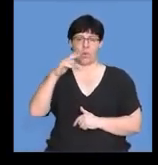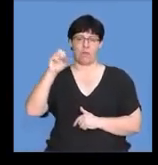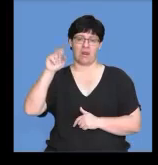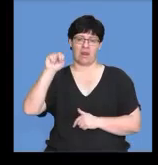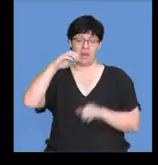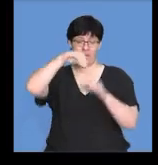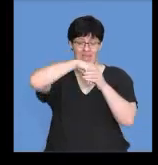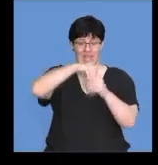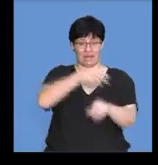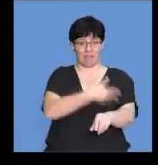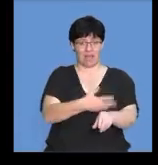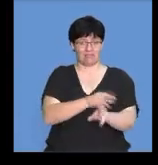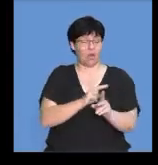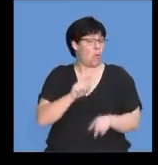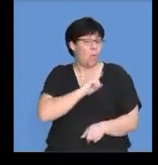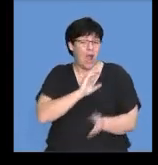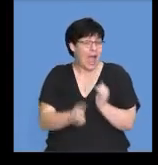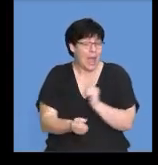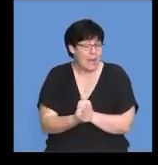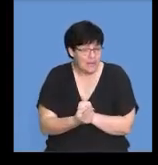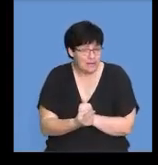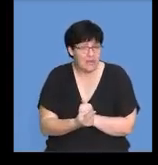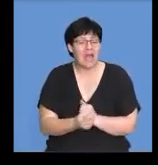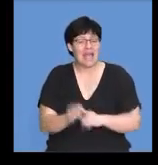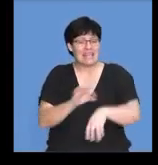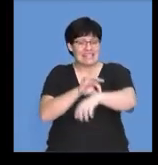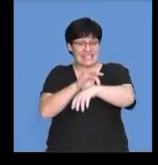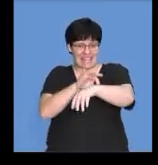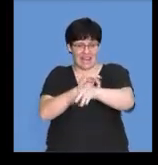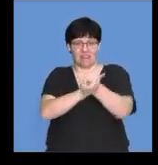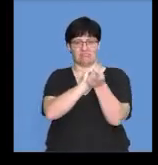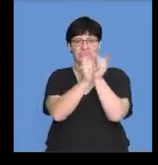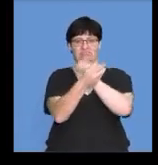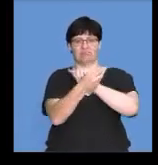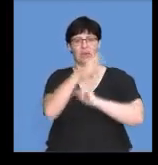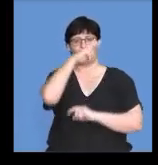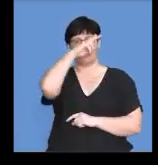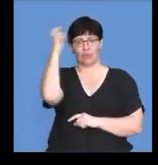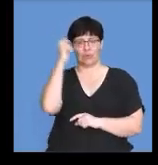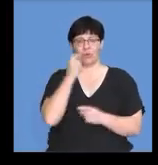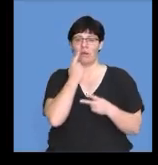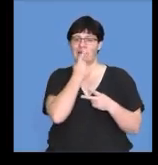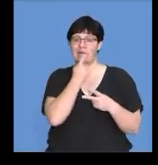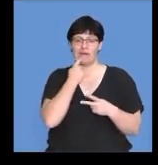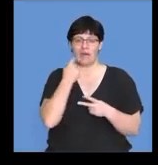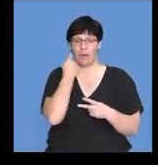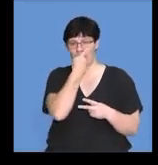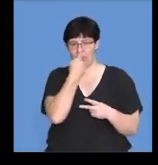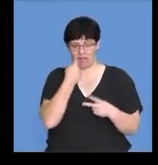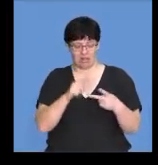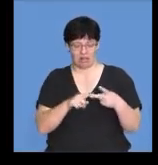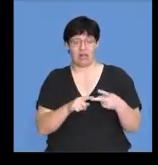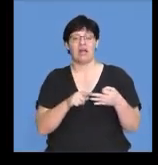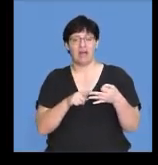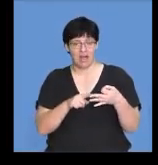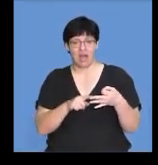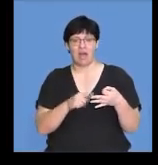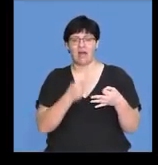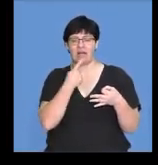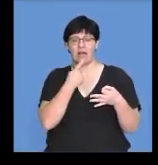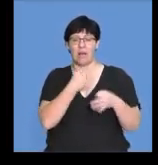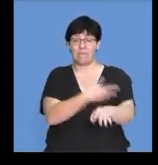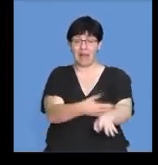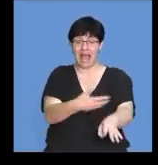The result of this is that it causes the skin to turn blue, the lips purple, and the blood chocolate